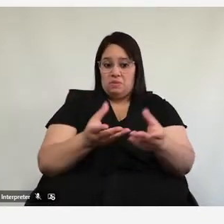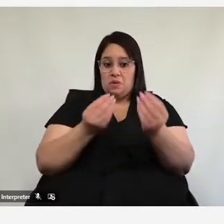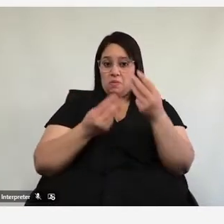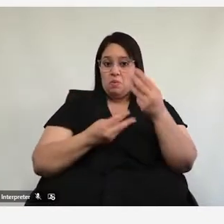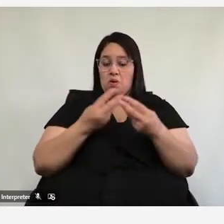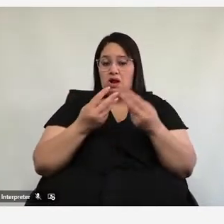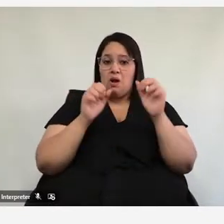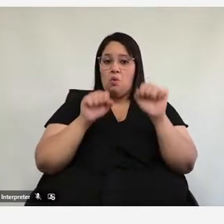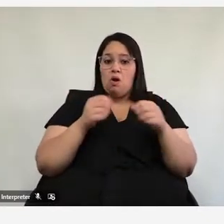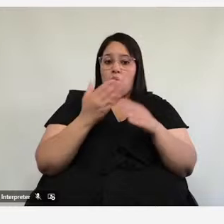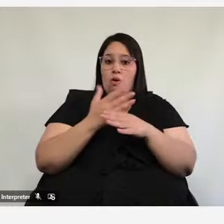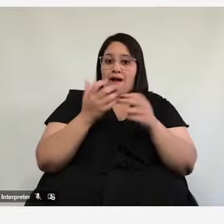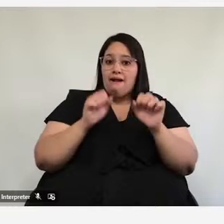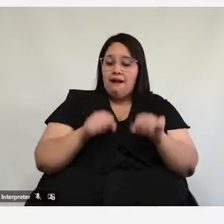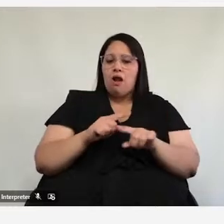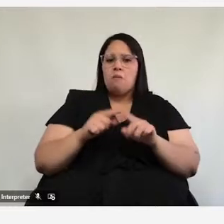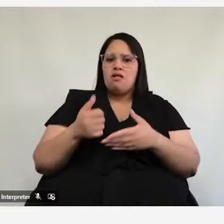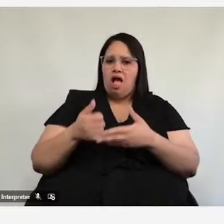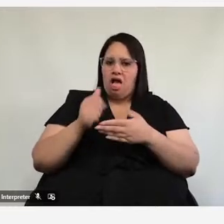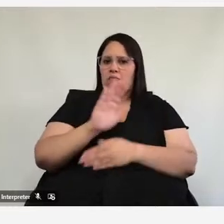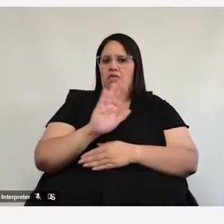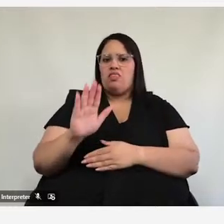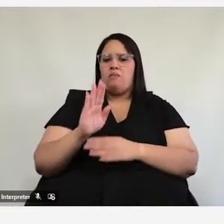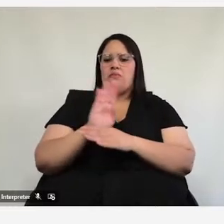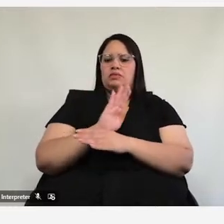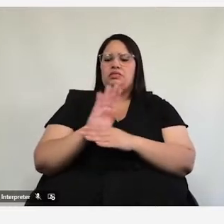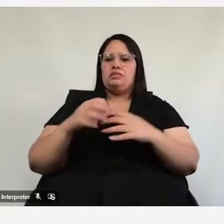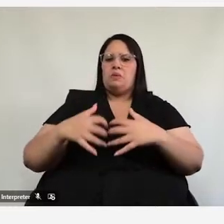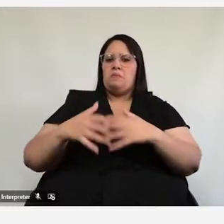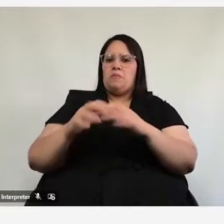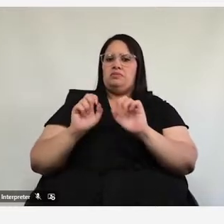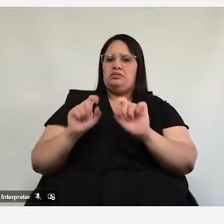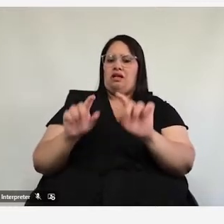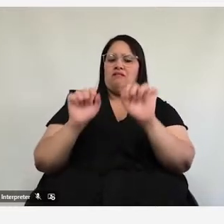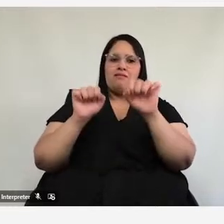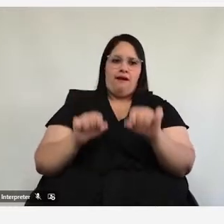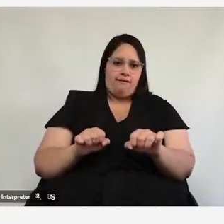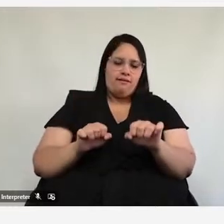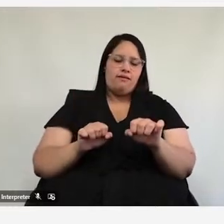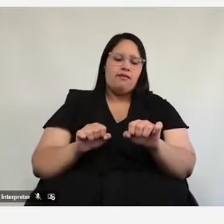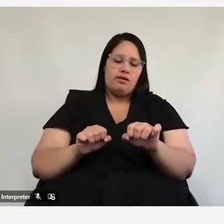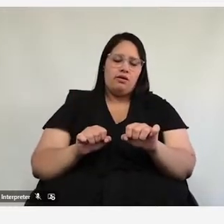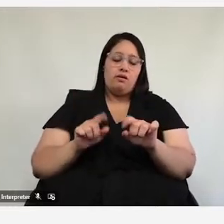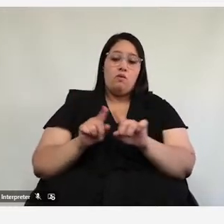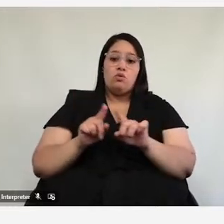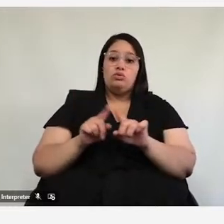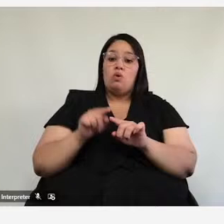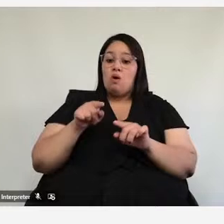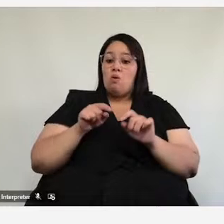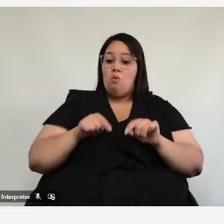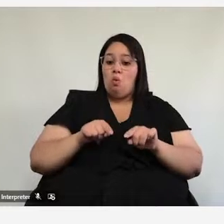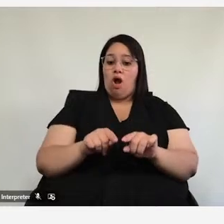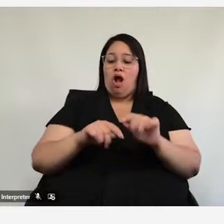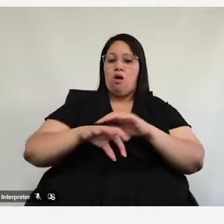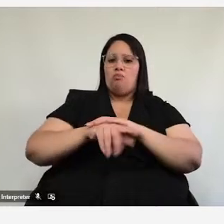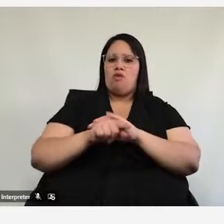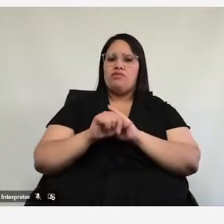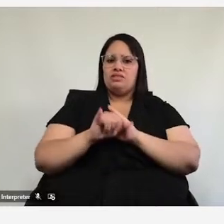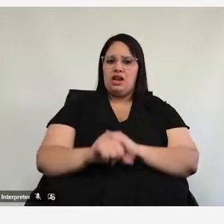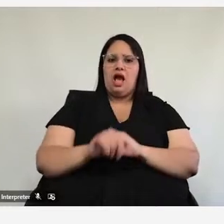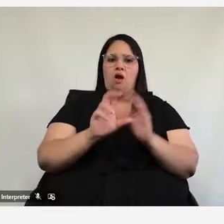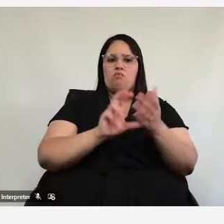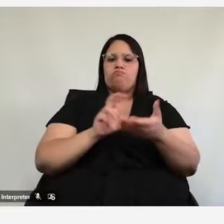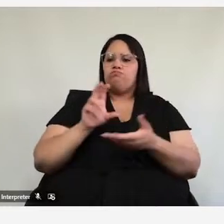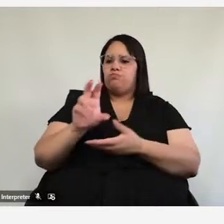also assist them to start their own businesses while the province pumps real cash